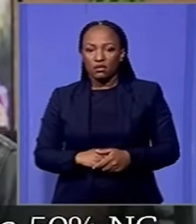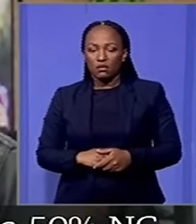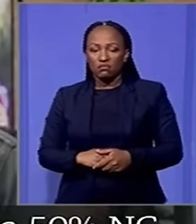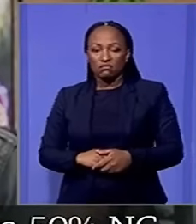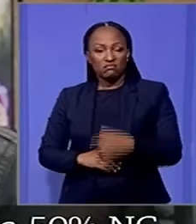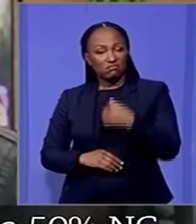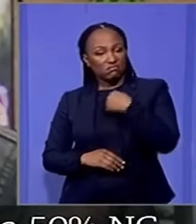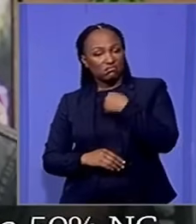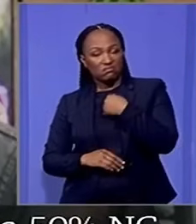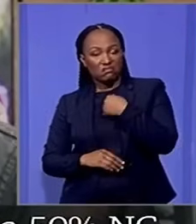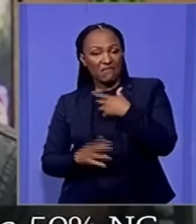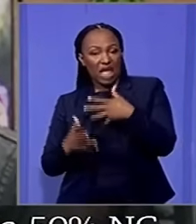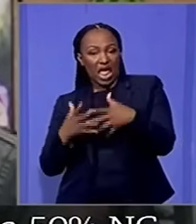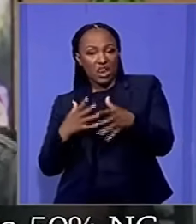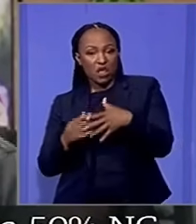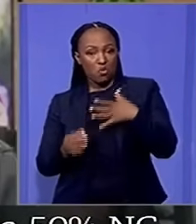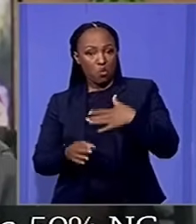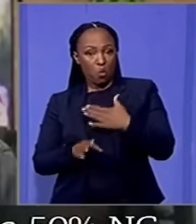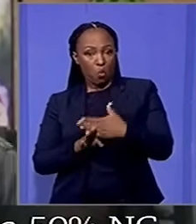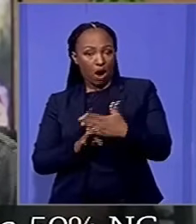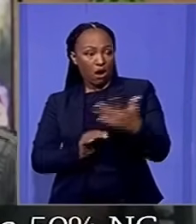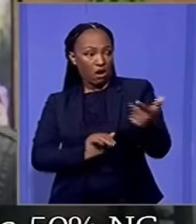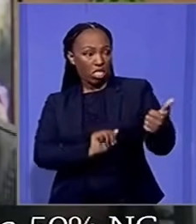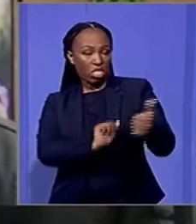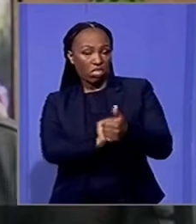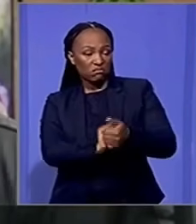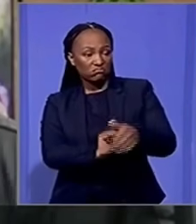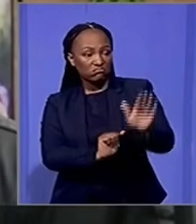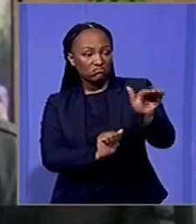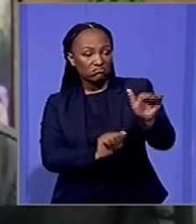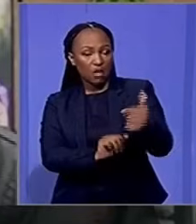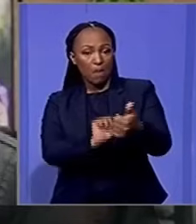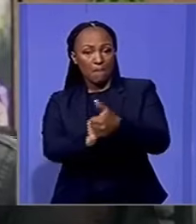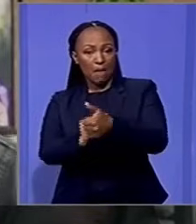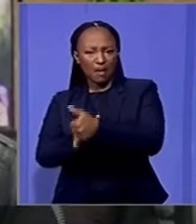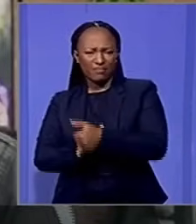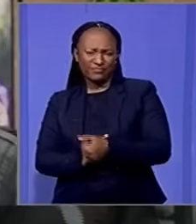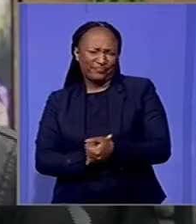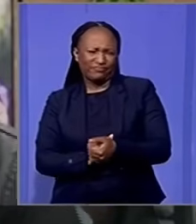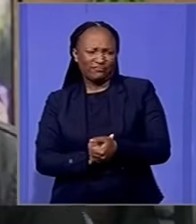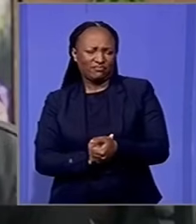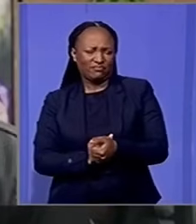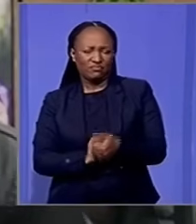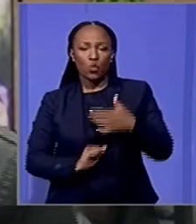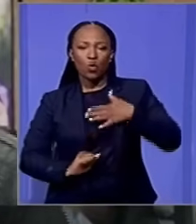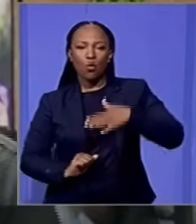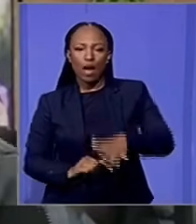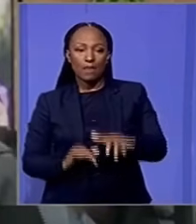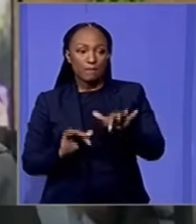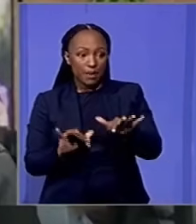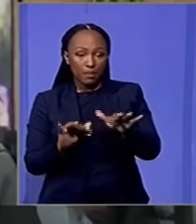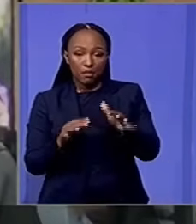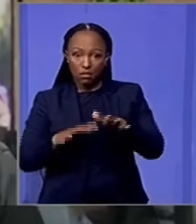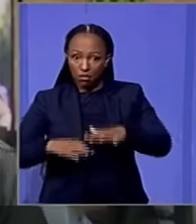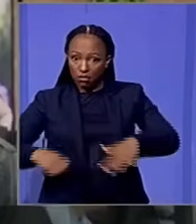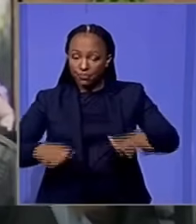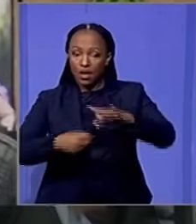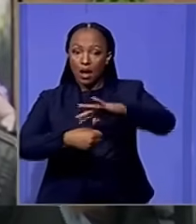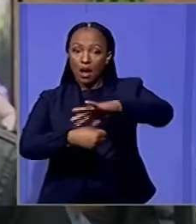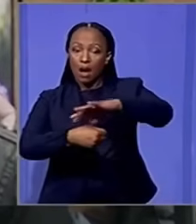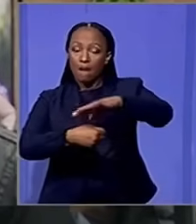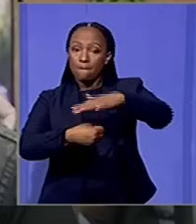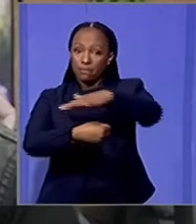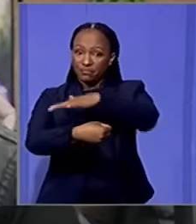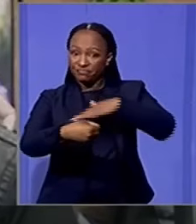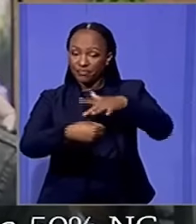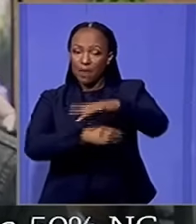ope kapa o feng motho. Re batla go bona batho ba rona mo provinseng e ba fiwa ditirelo. Re batla go bona go na le diphatlhatiro